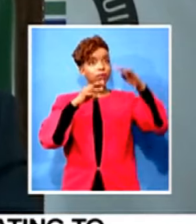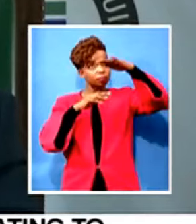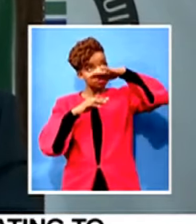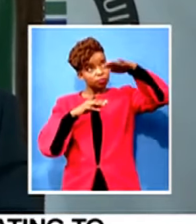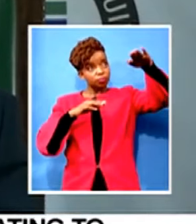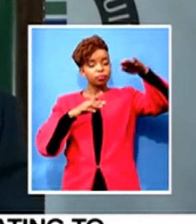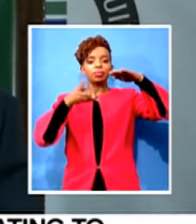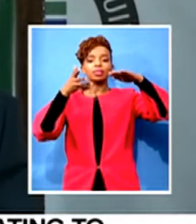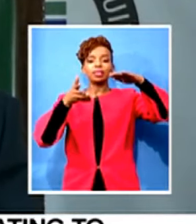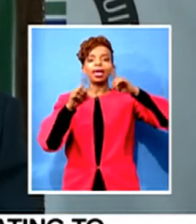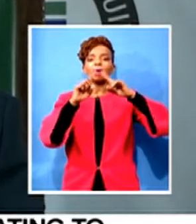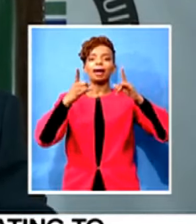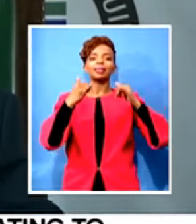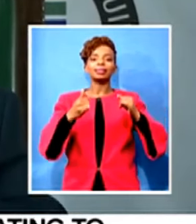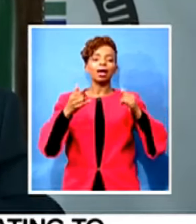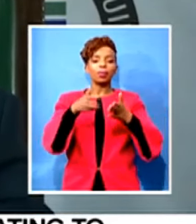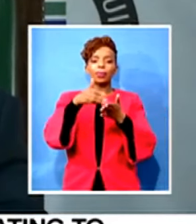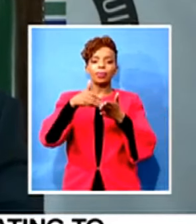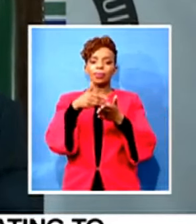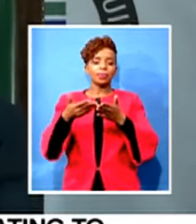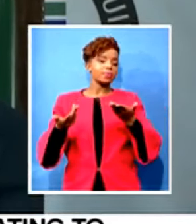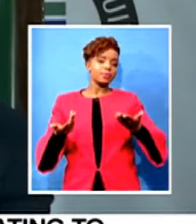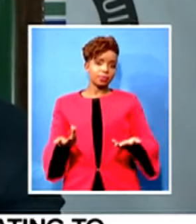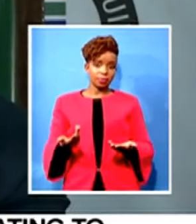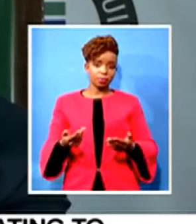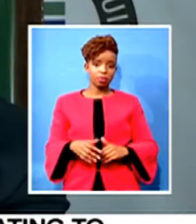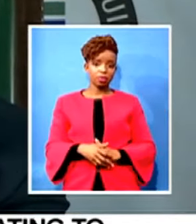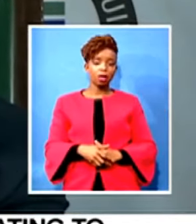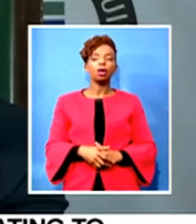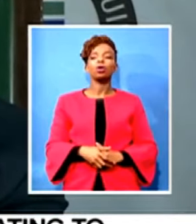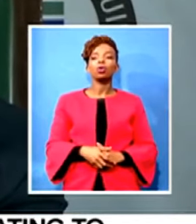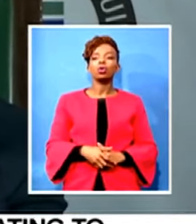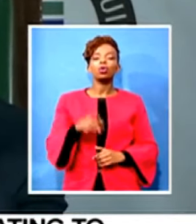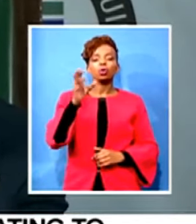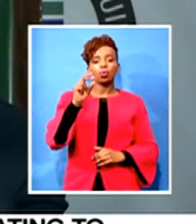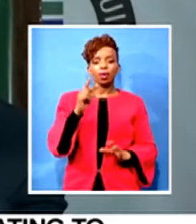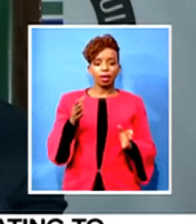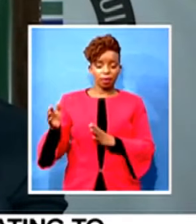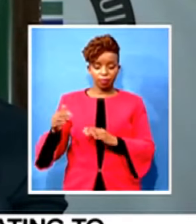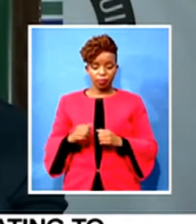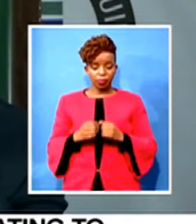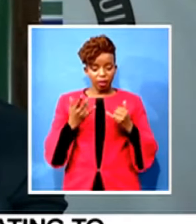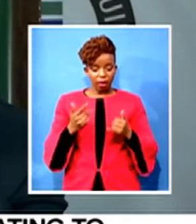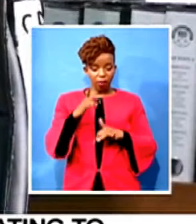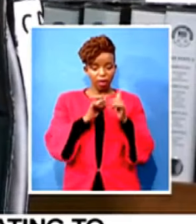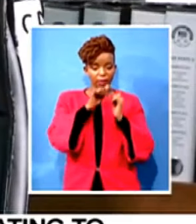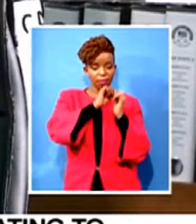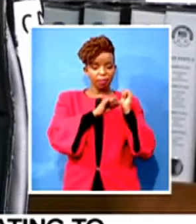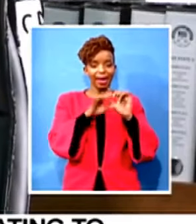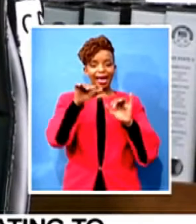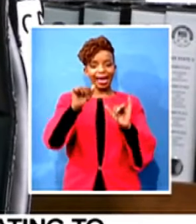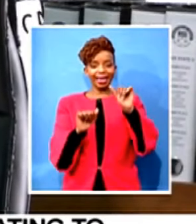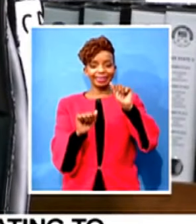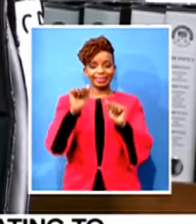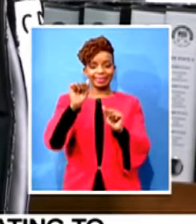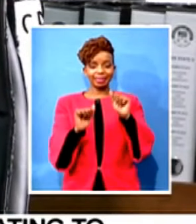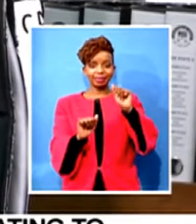assessment relates to the, I think, did you say physical integrity of the house? Yes.